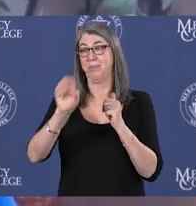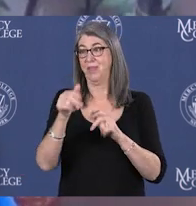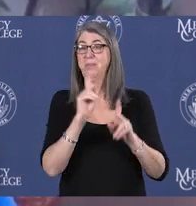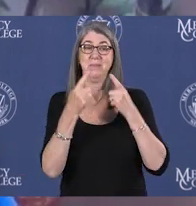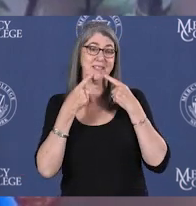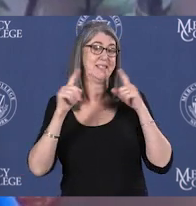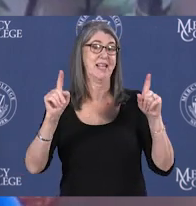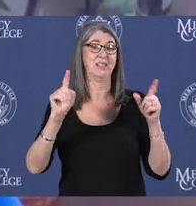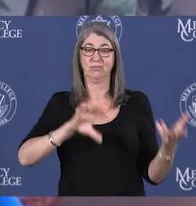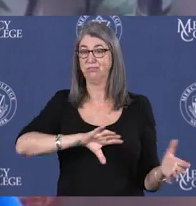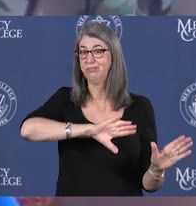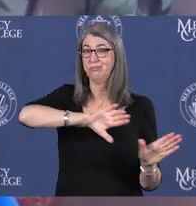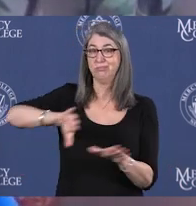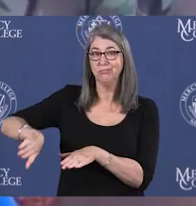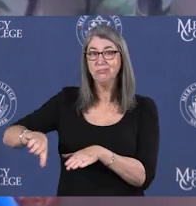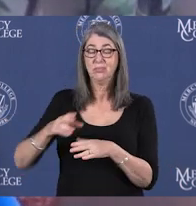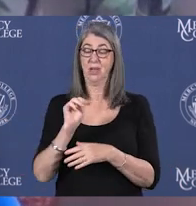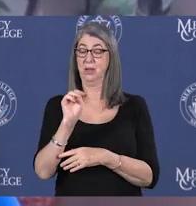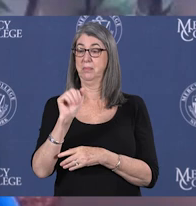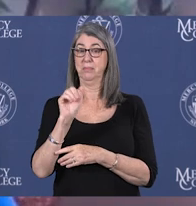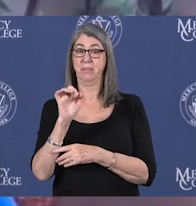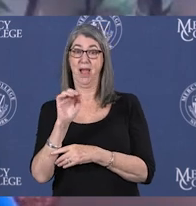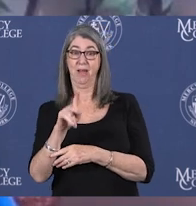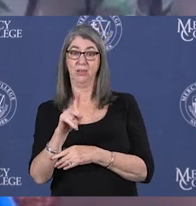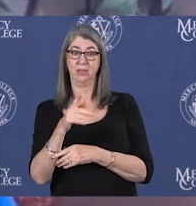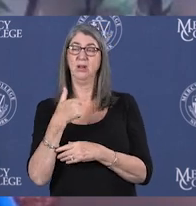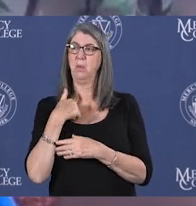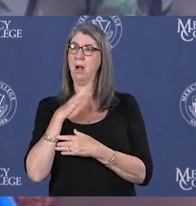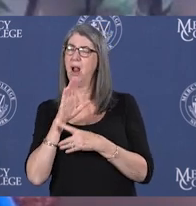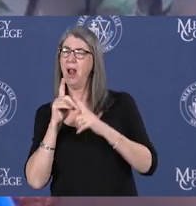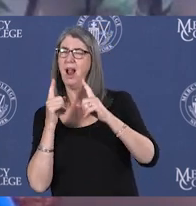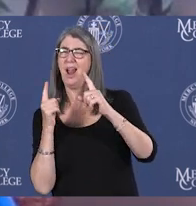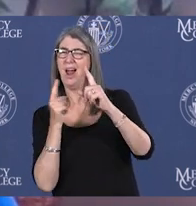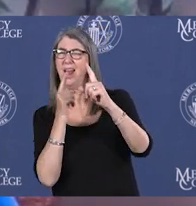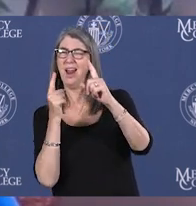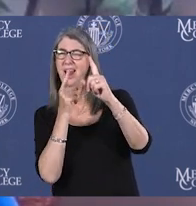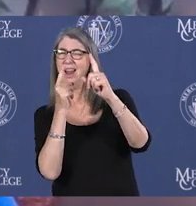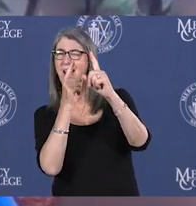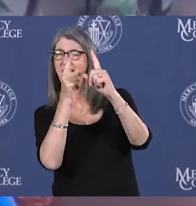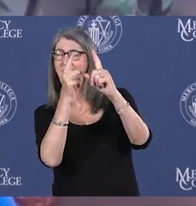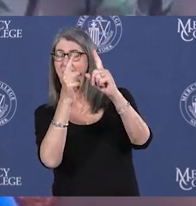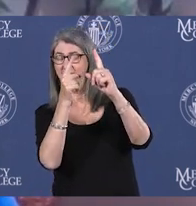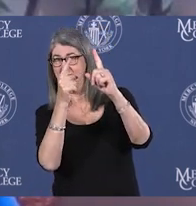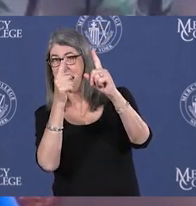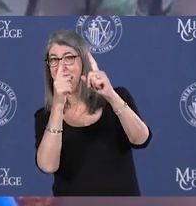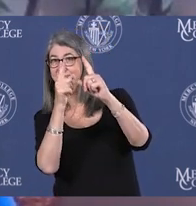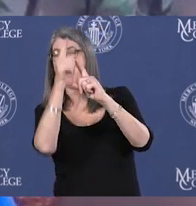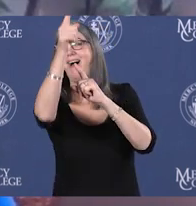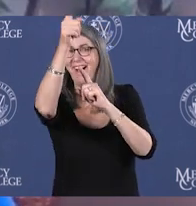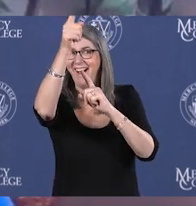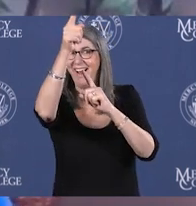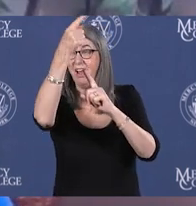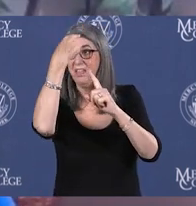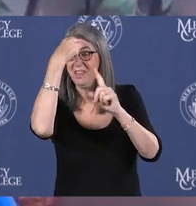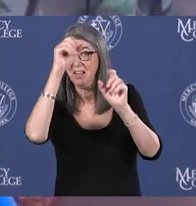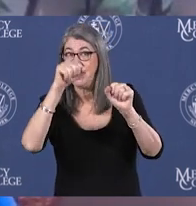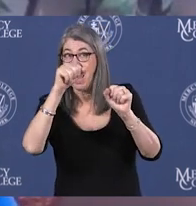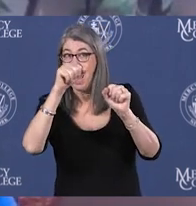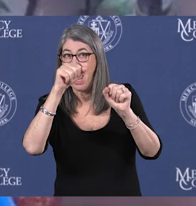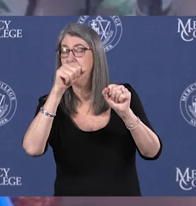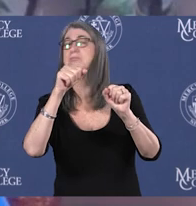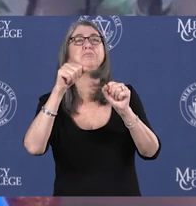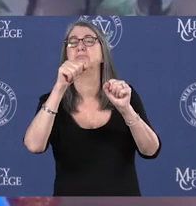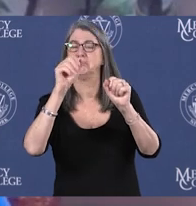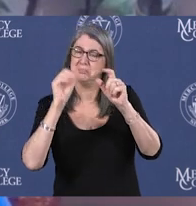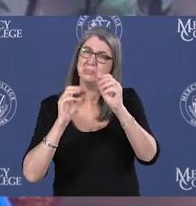others. A maverick dares to reach far beyond what they or anyone else believes to be